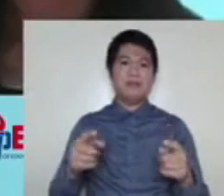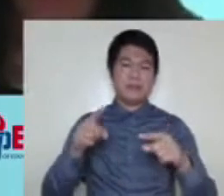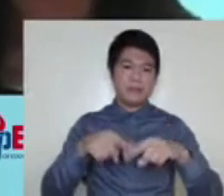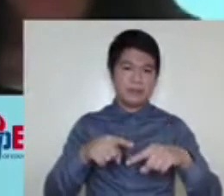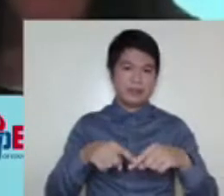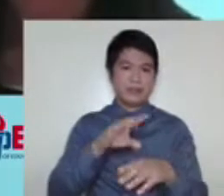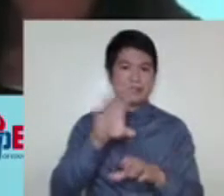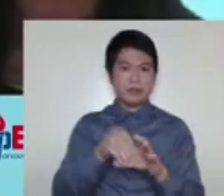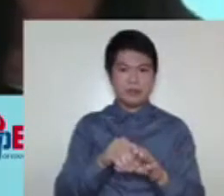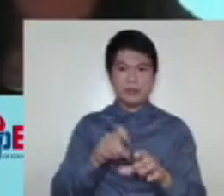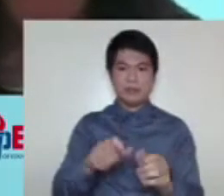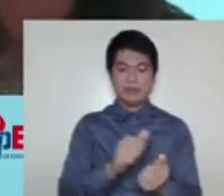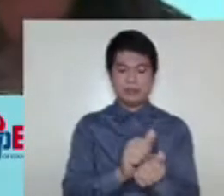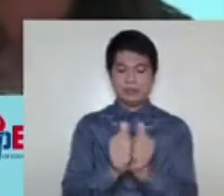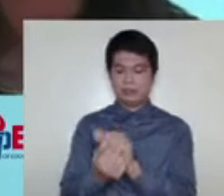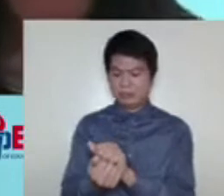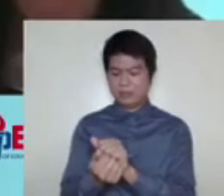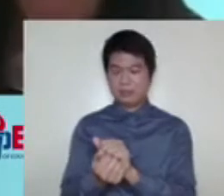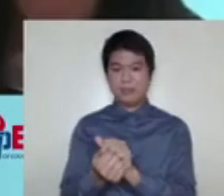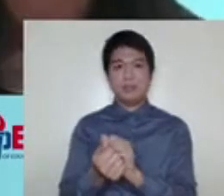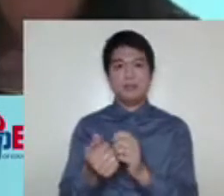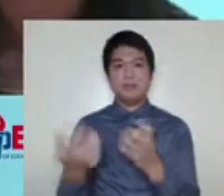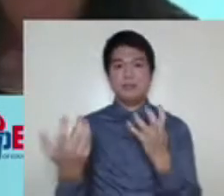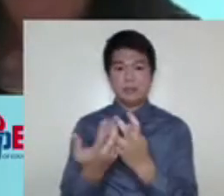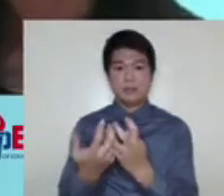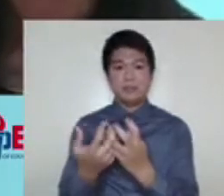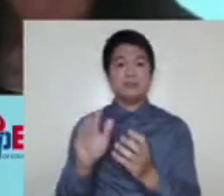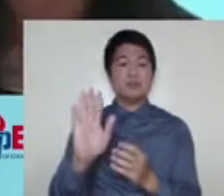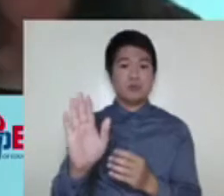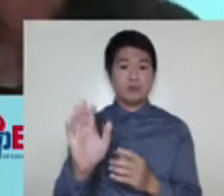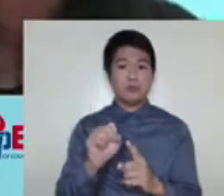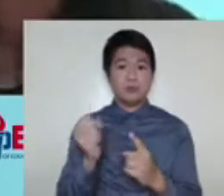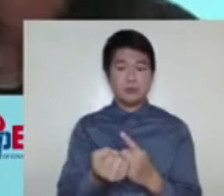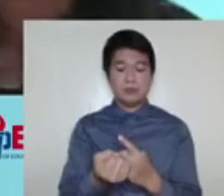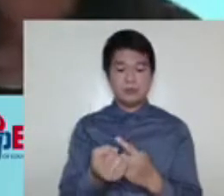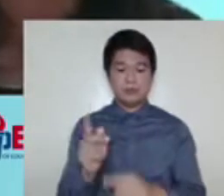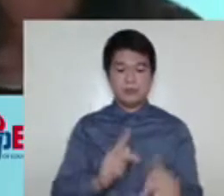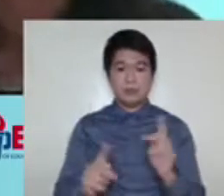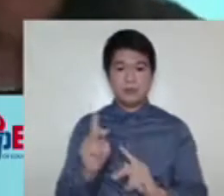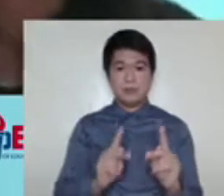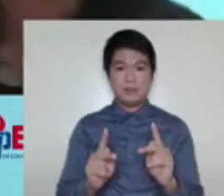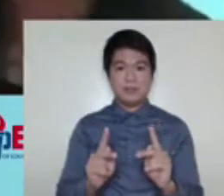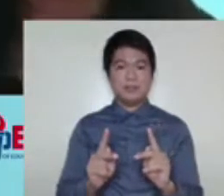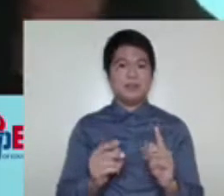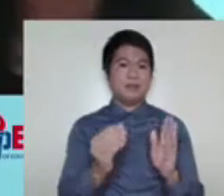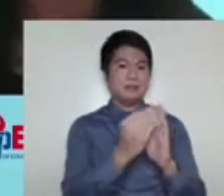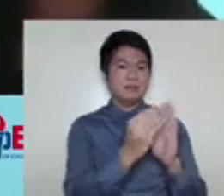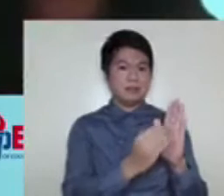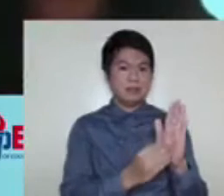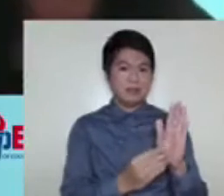adjust the MOVs and your performance indicators to fit your current